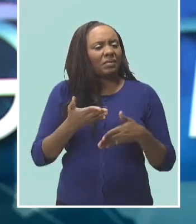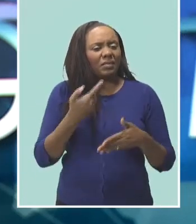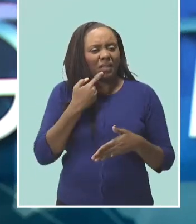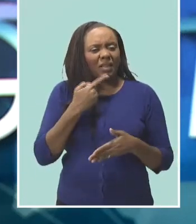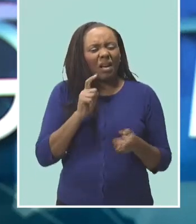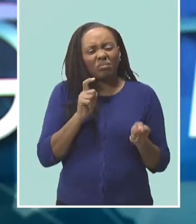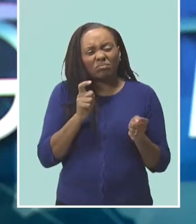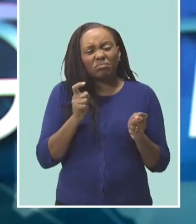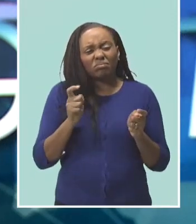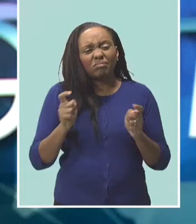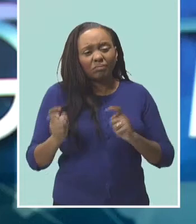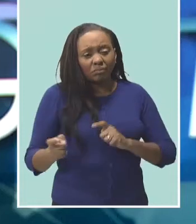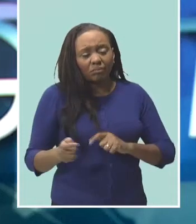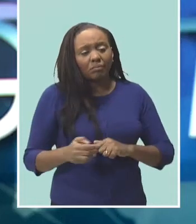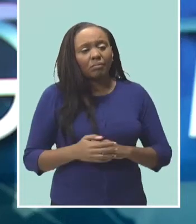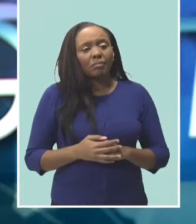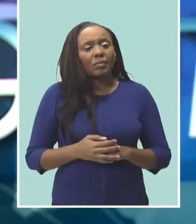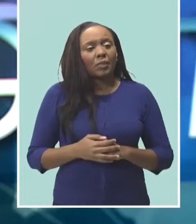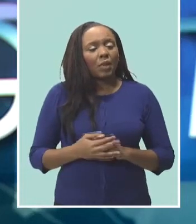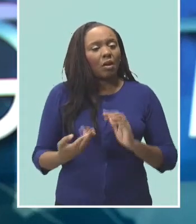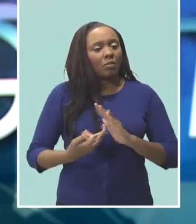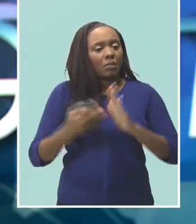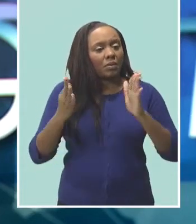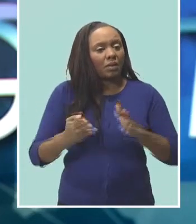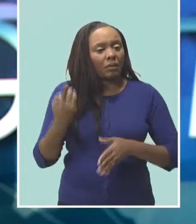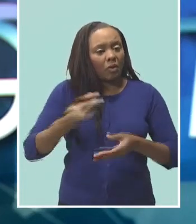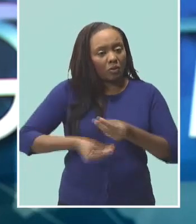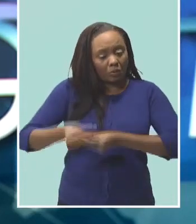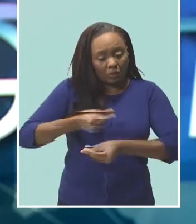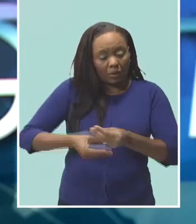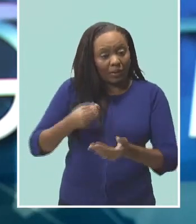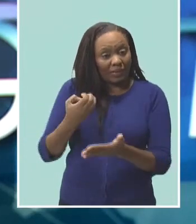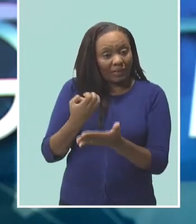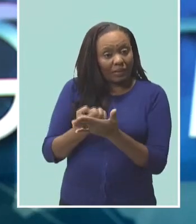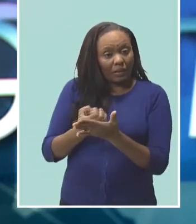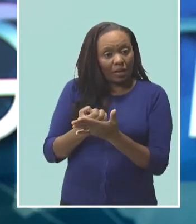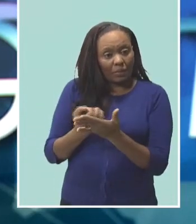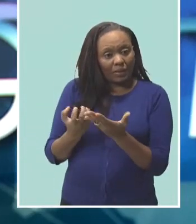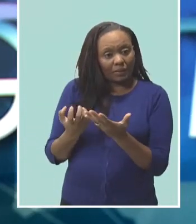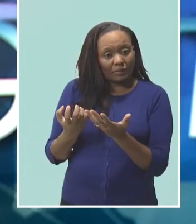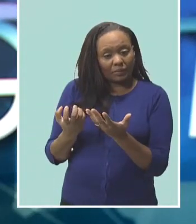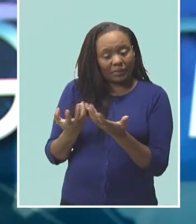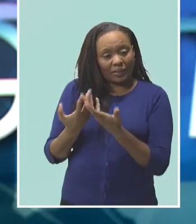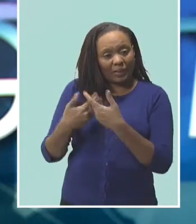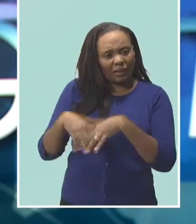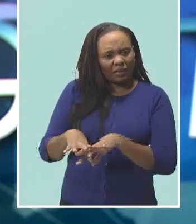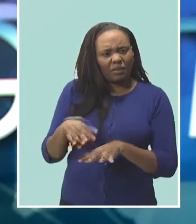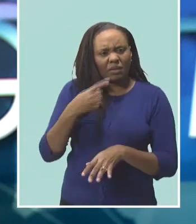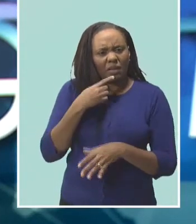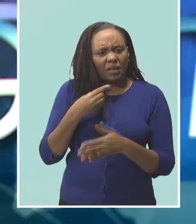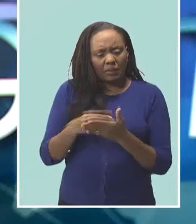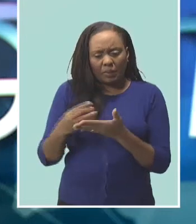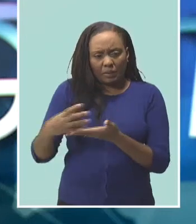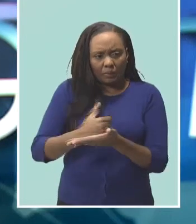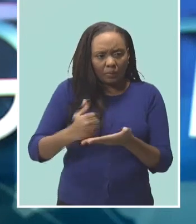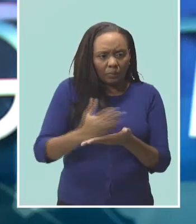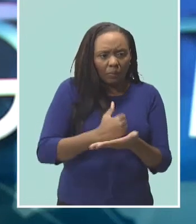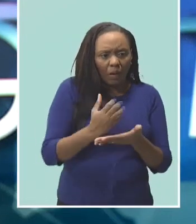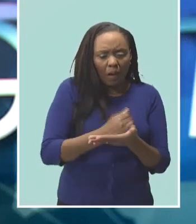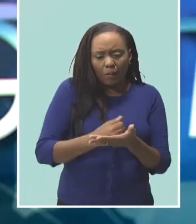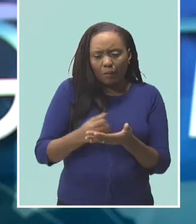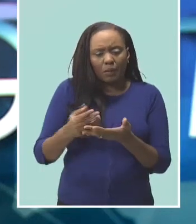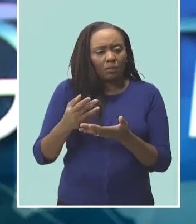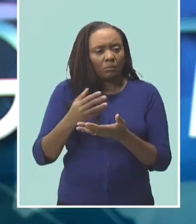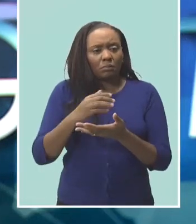to Assistant Secretary General for Trade and Economic Integration Joseph Cox, the revenue flows of many countries have been affected due